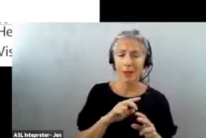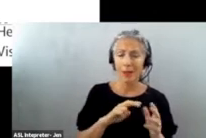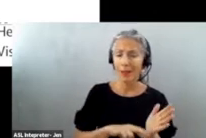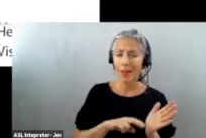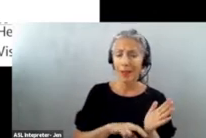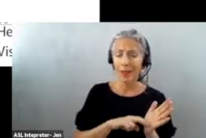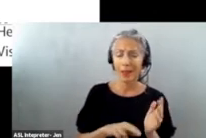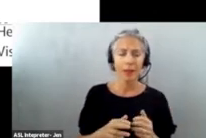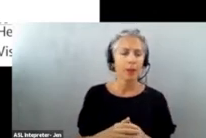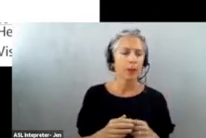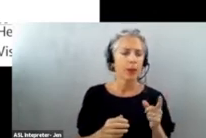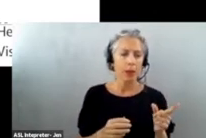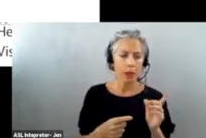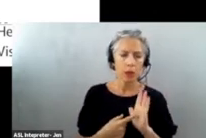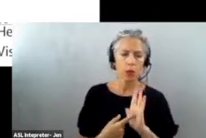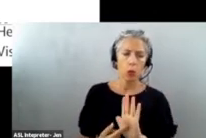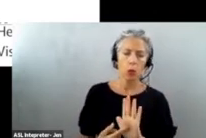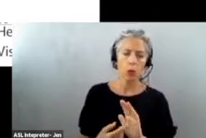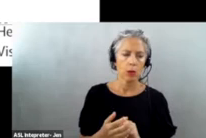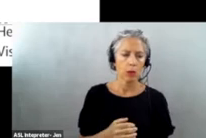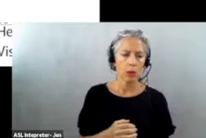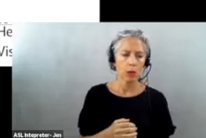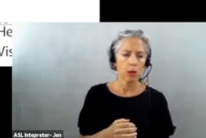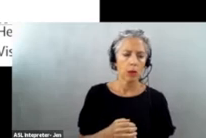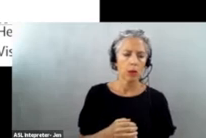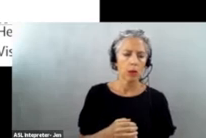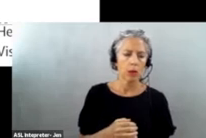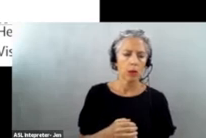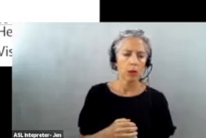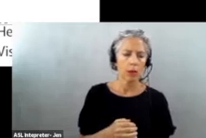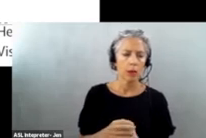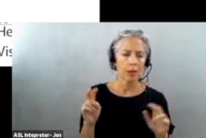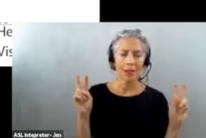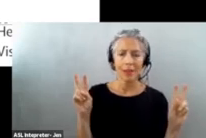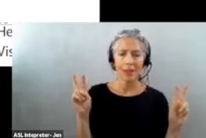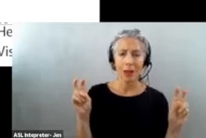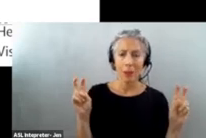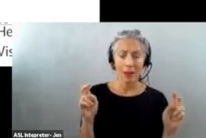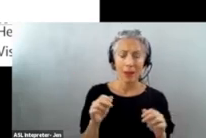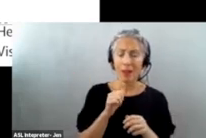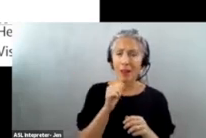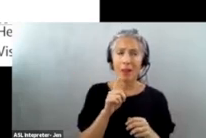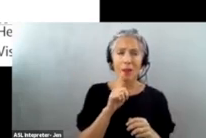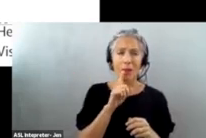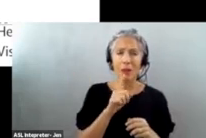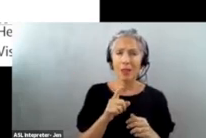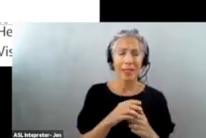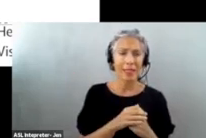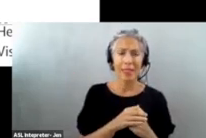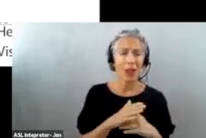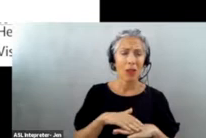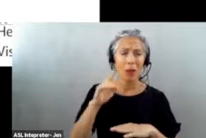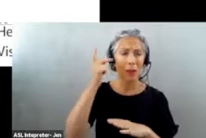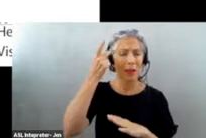very much illustrates that this topic has not been on the political agenda, on